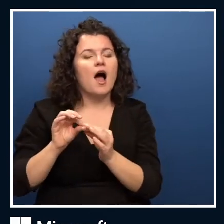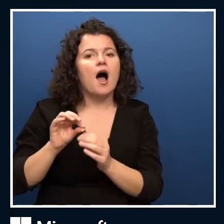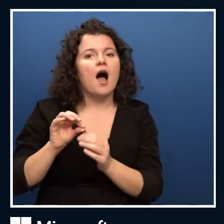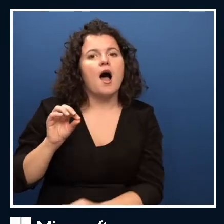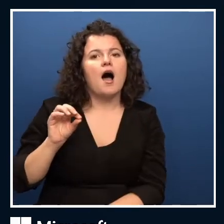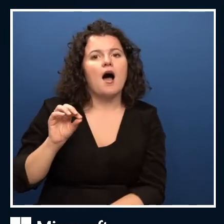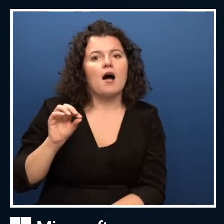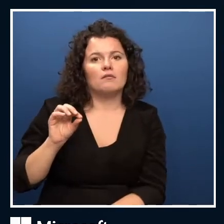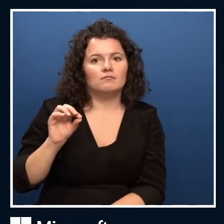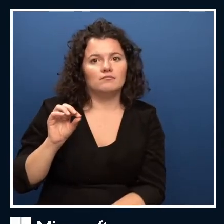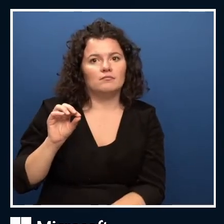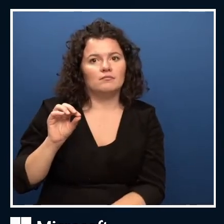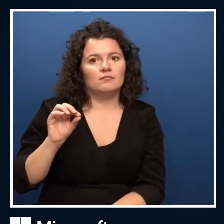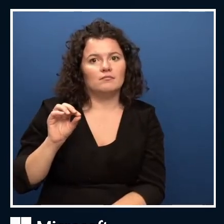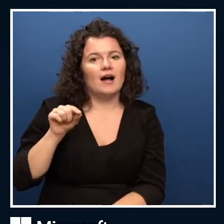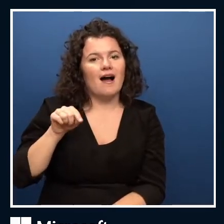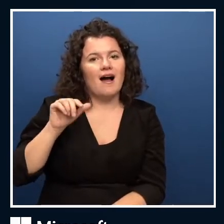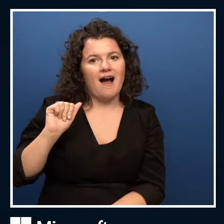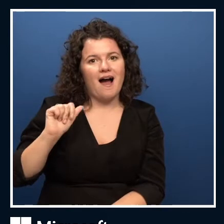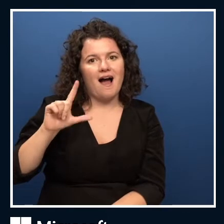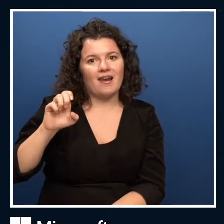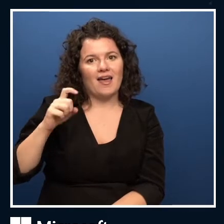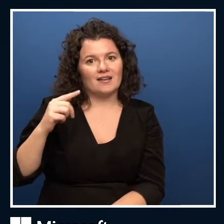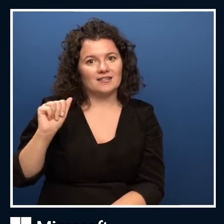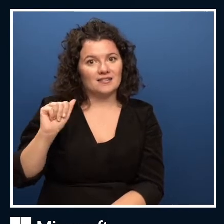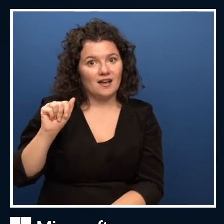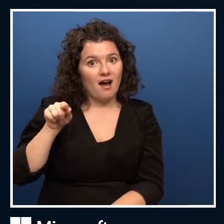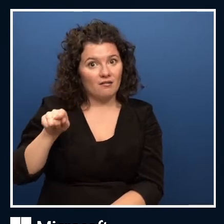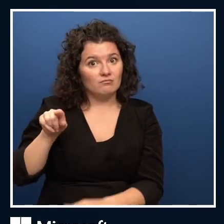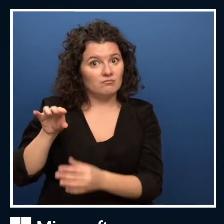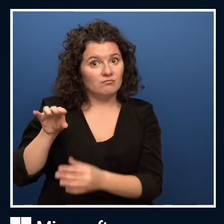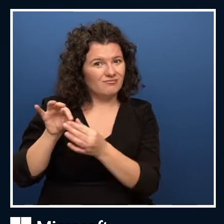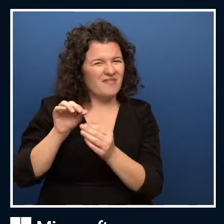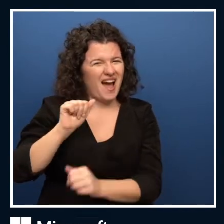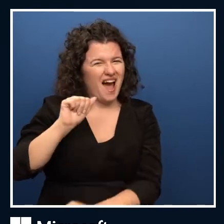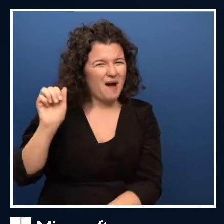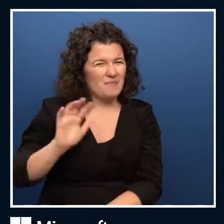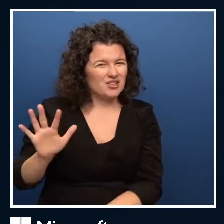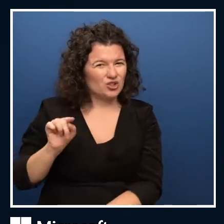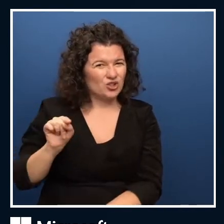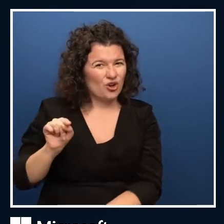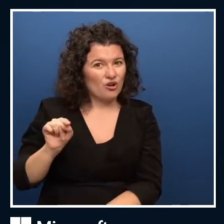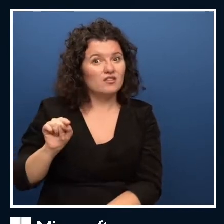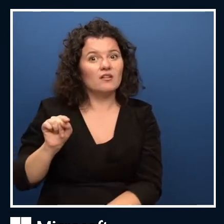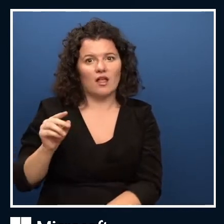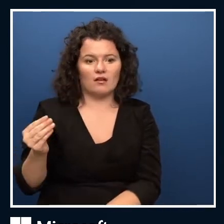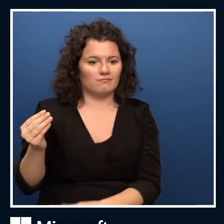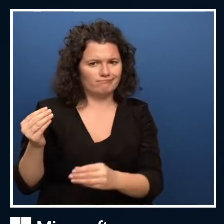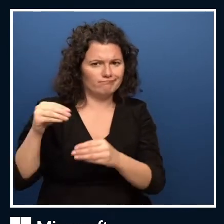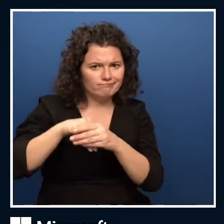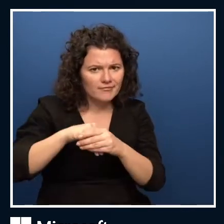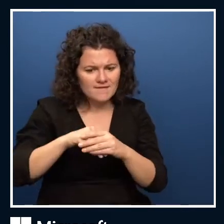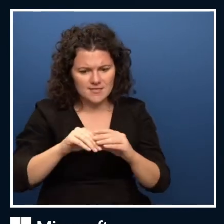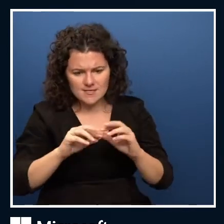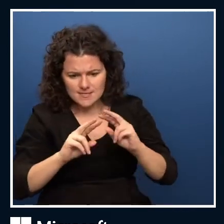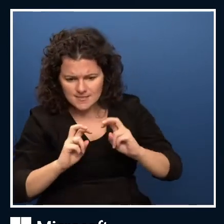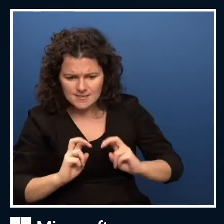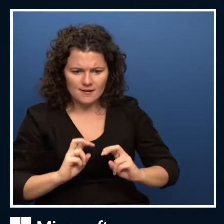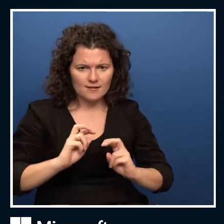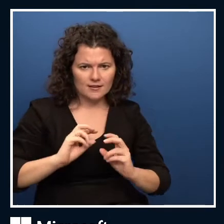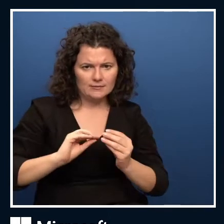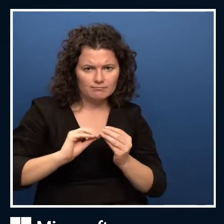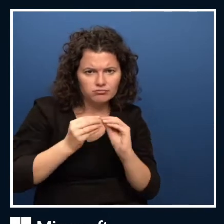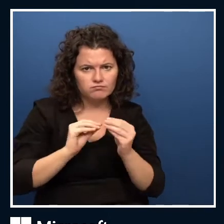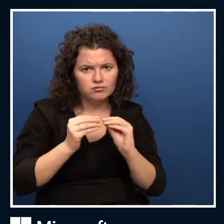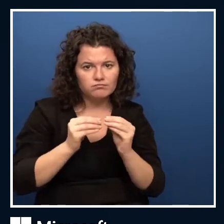build social bots with multiple skills, like 20, 25 skills for this challenge, and